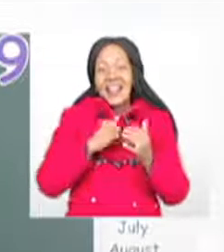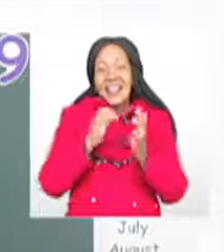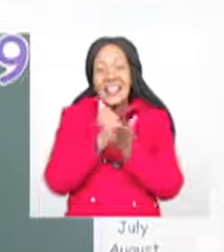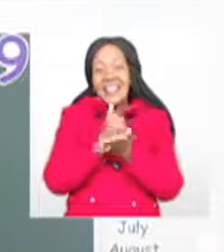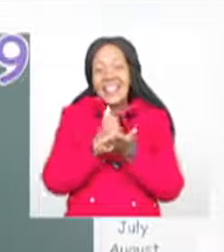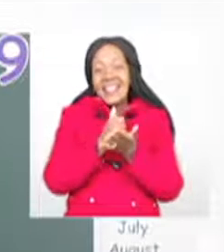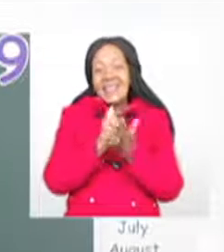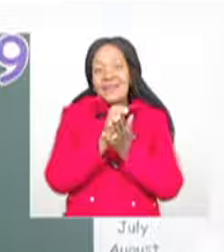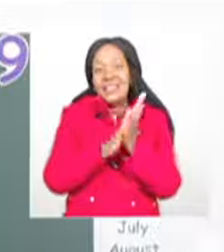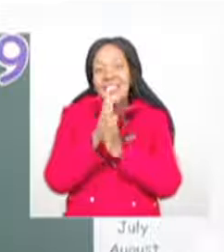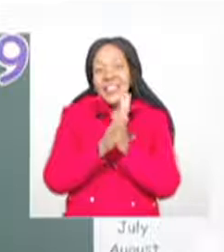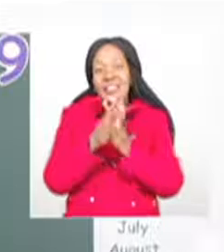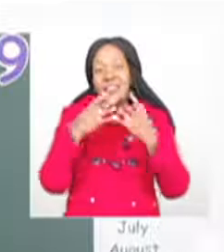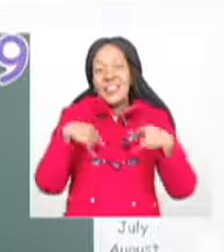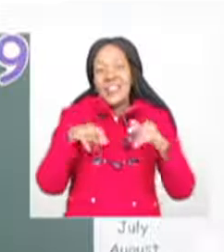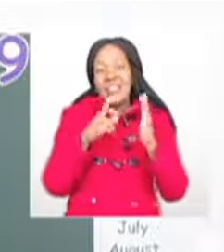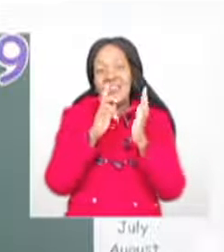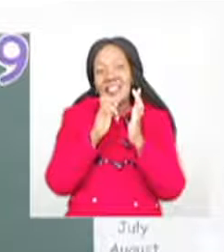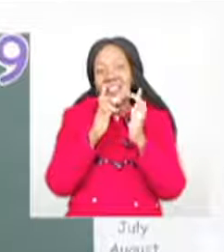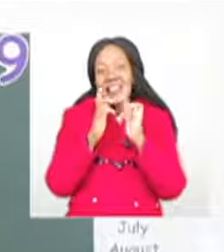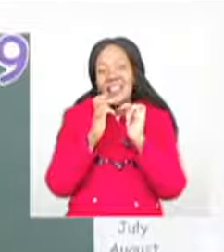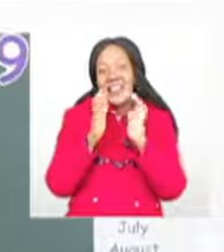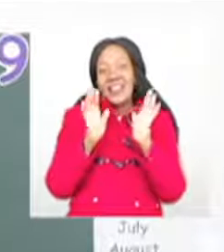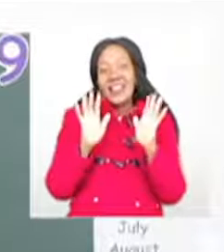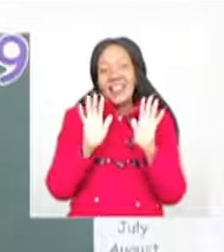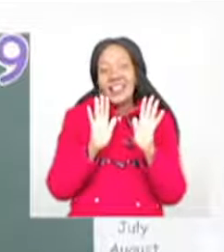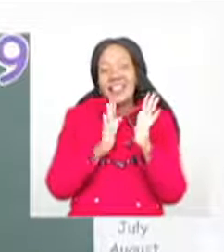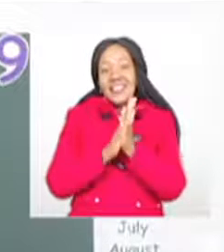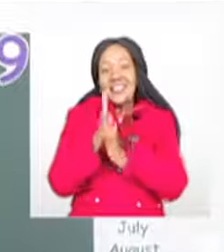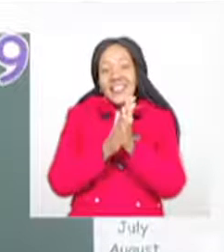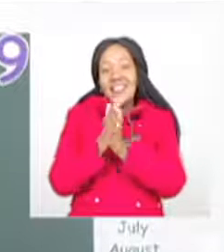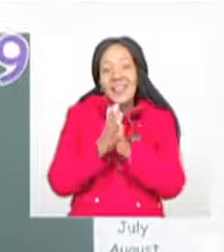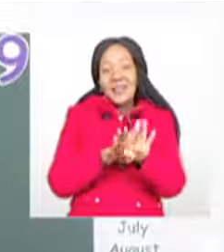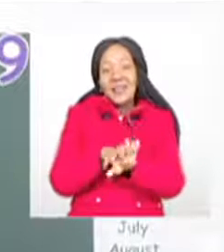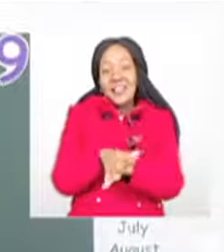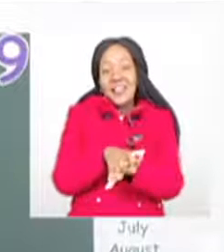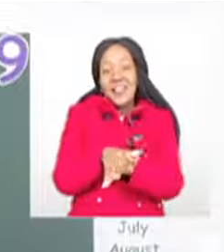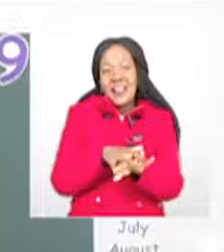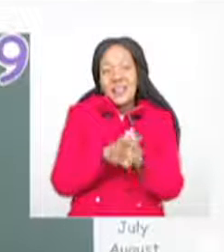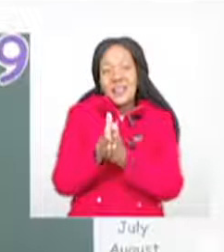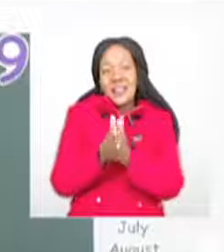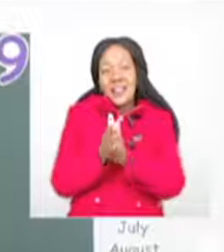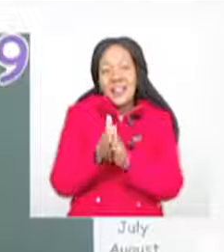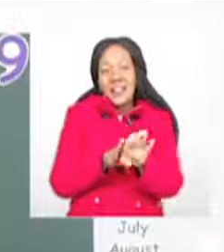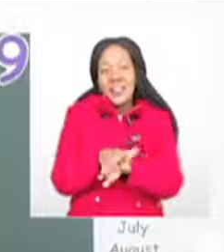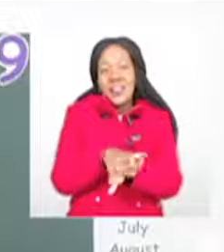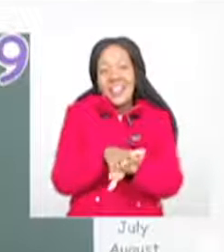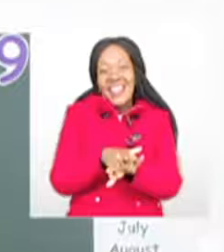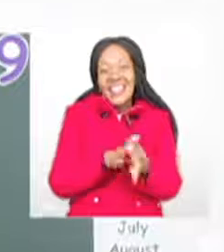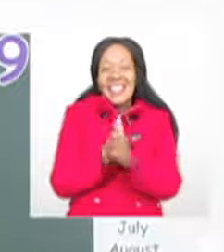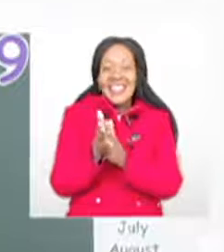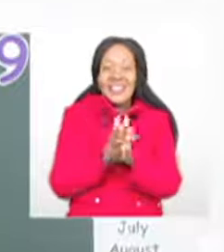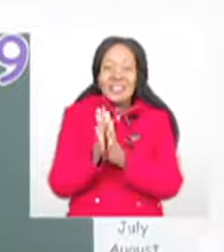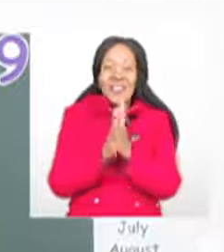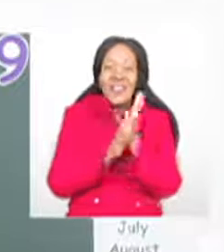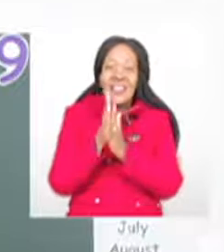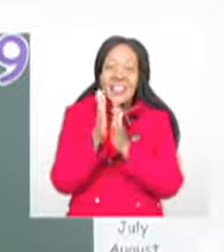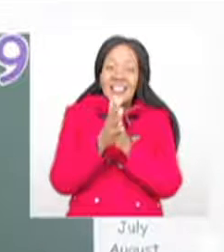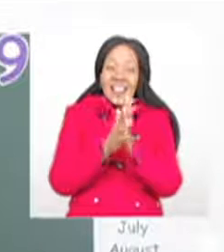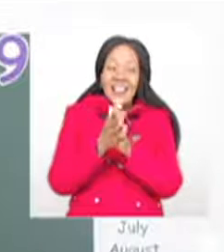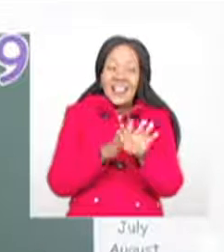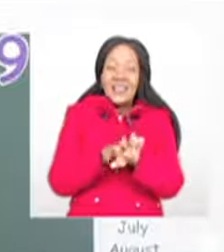are clean. We have sanitized. Rub, rub, rub your hands